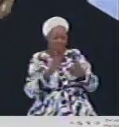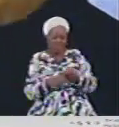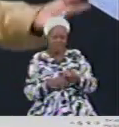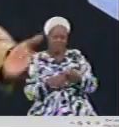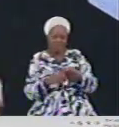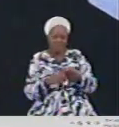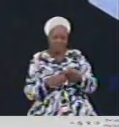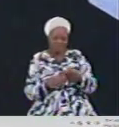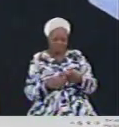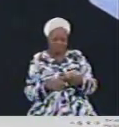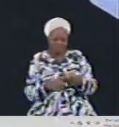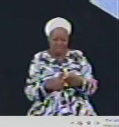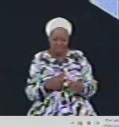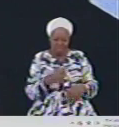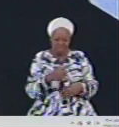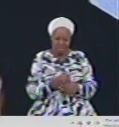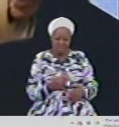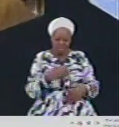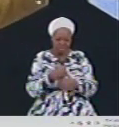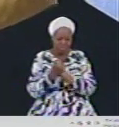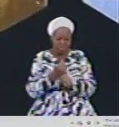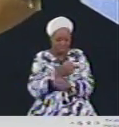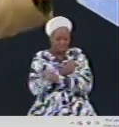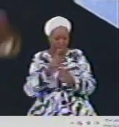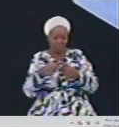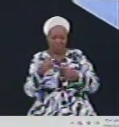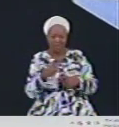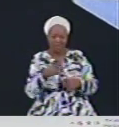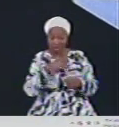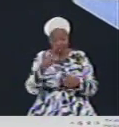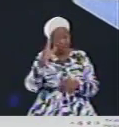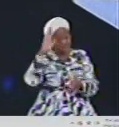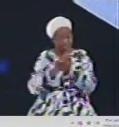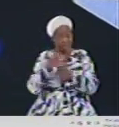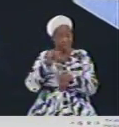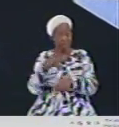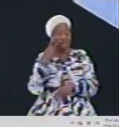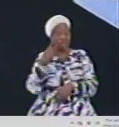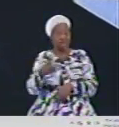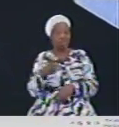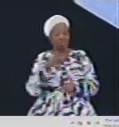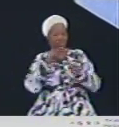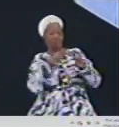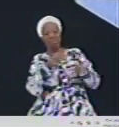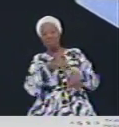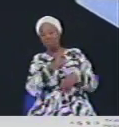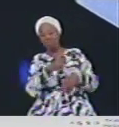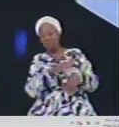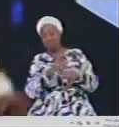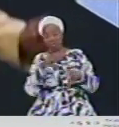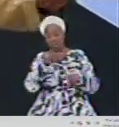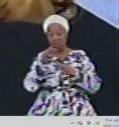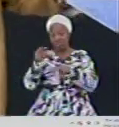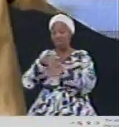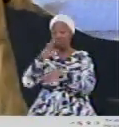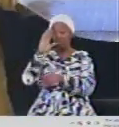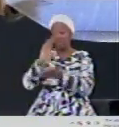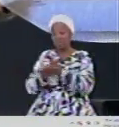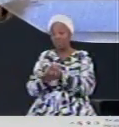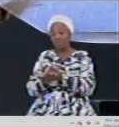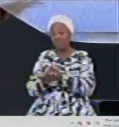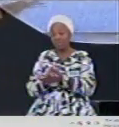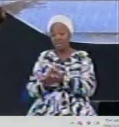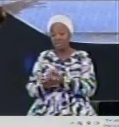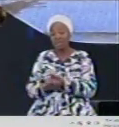make advances to you. And your husband is there looking at you, and you're looking at your husband. Even a